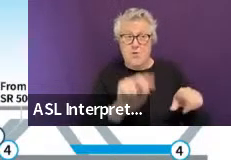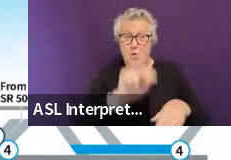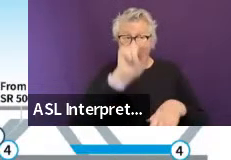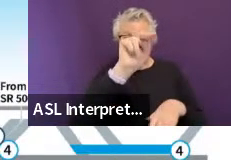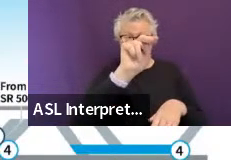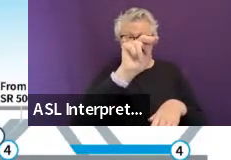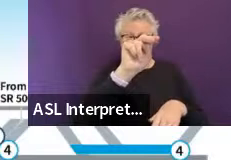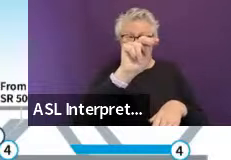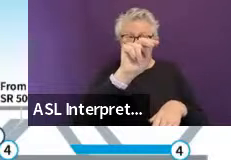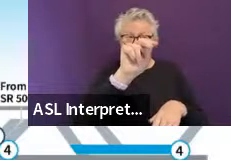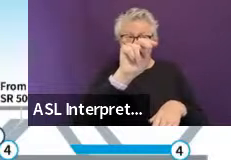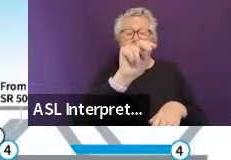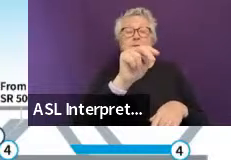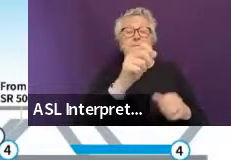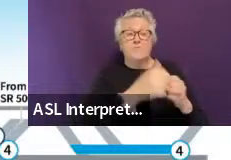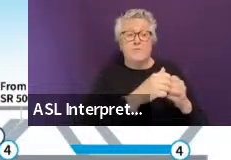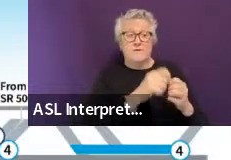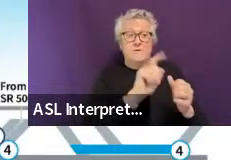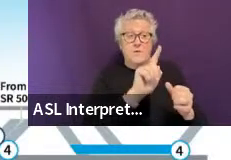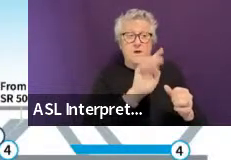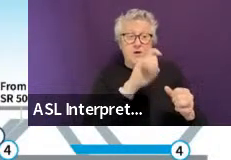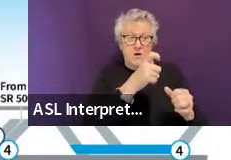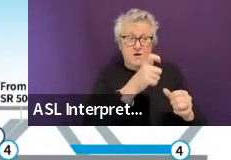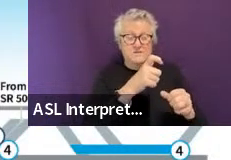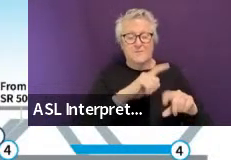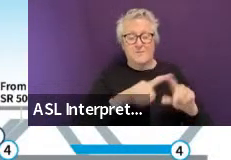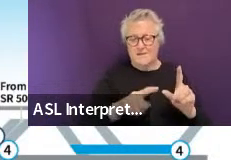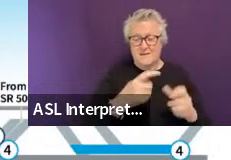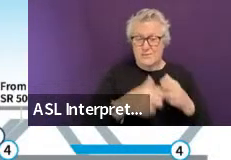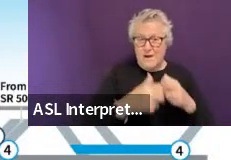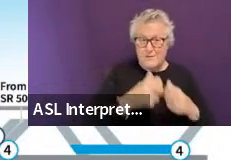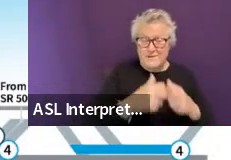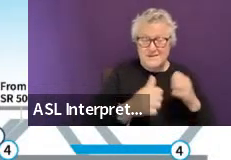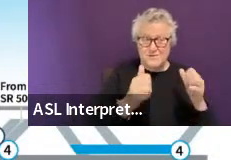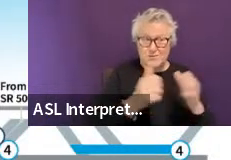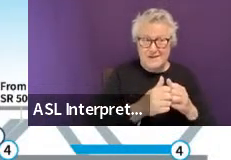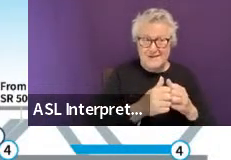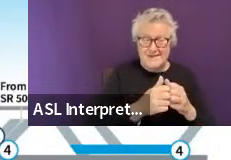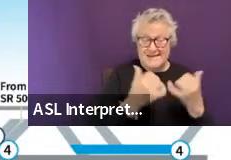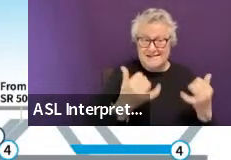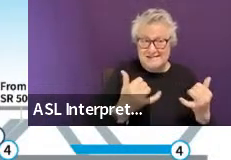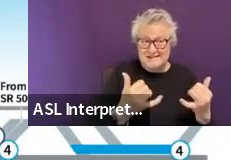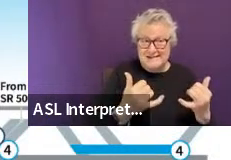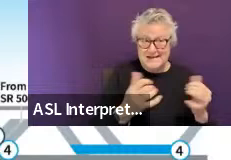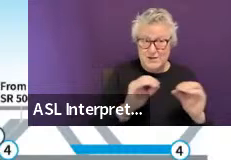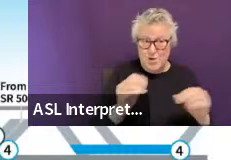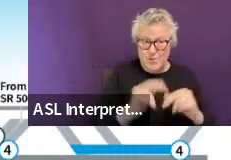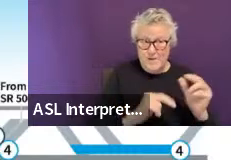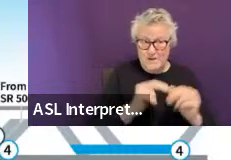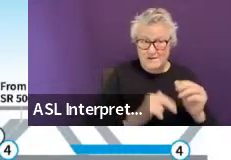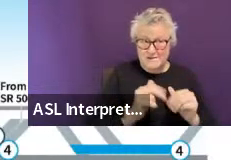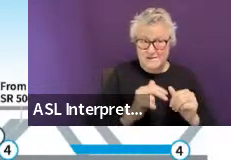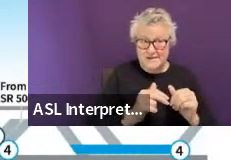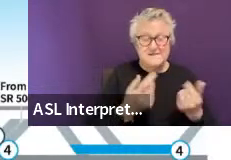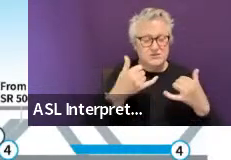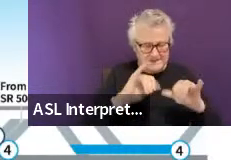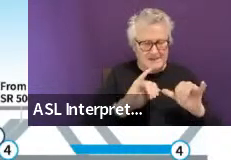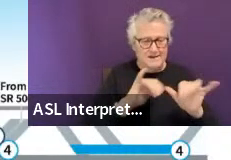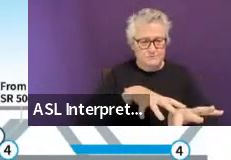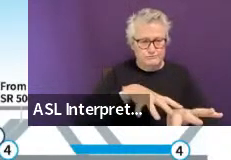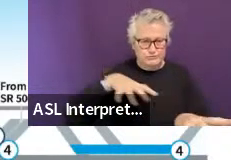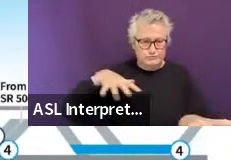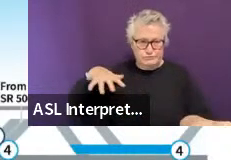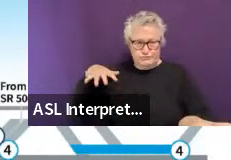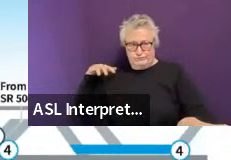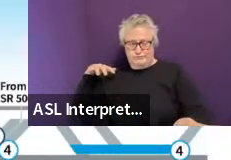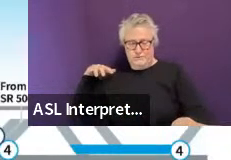one auxiliary over existing no build. The problem with existing and no build is you back up all the way to downtown Portland. And it's the same case in existing and no build. You kind of,